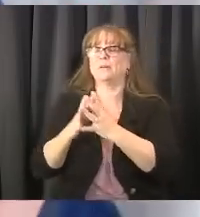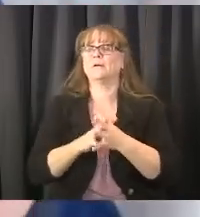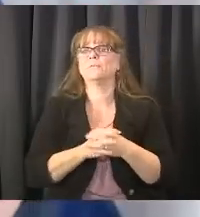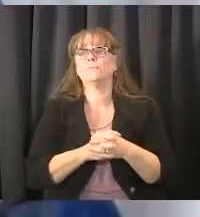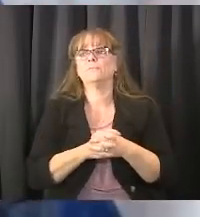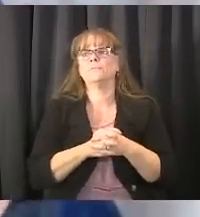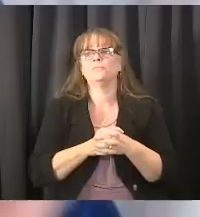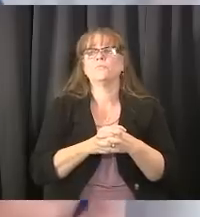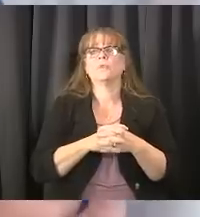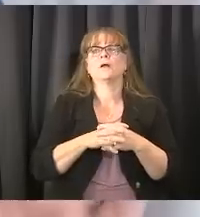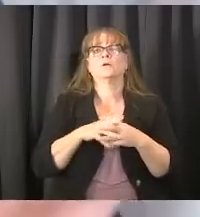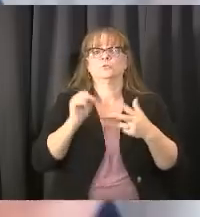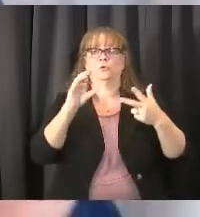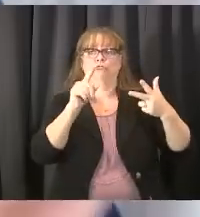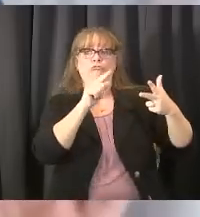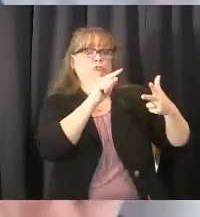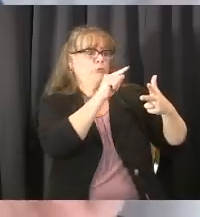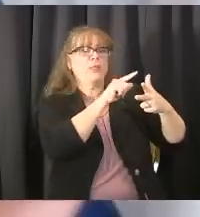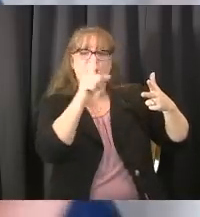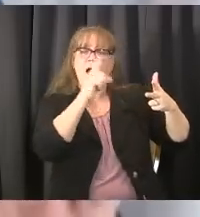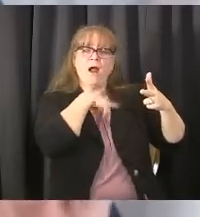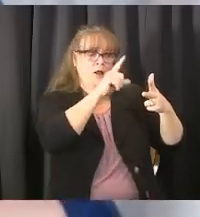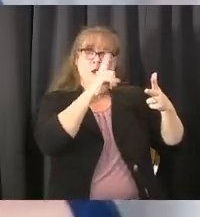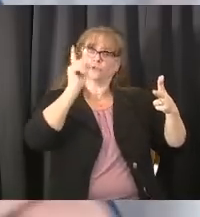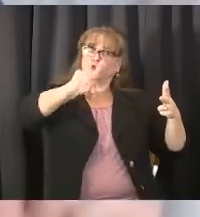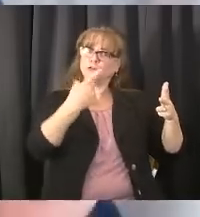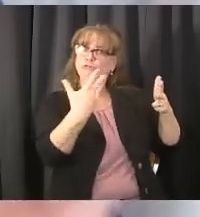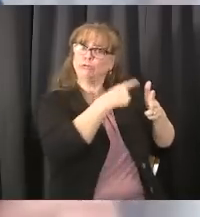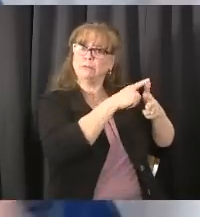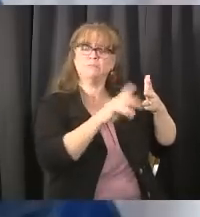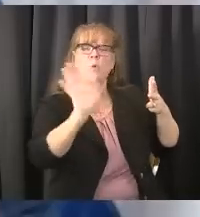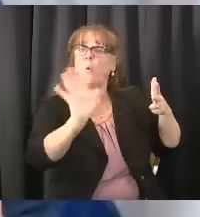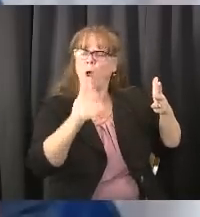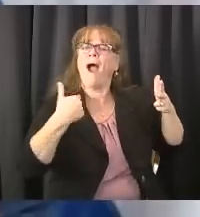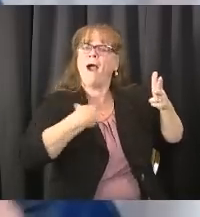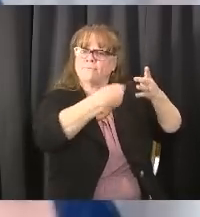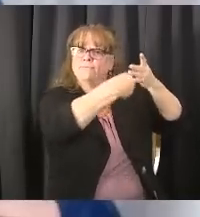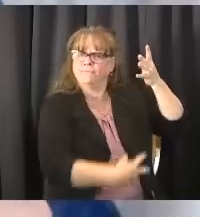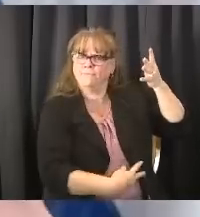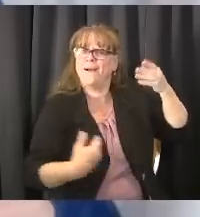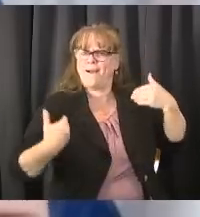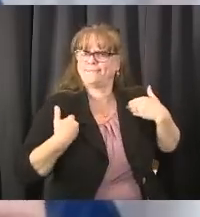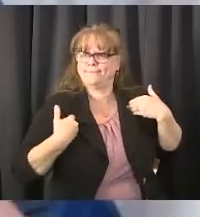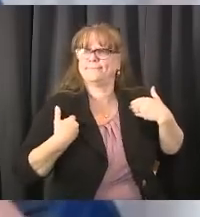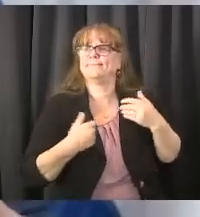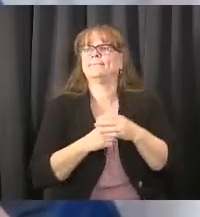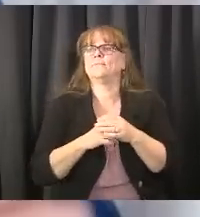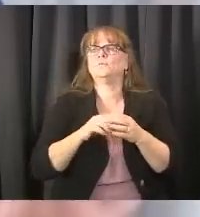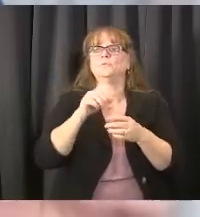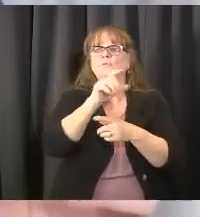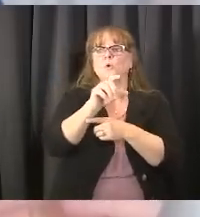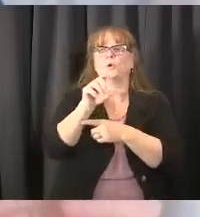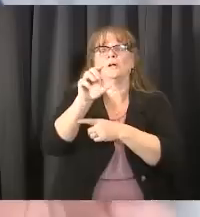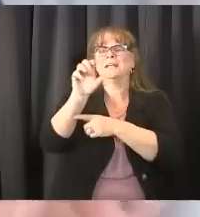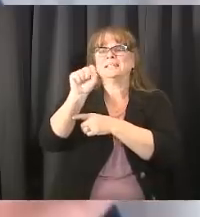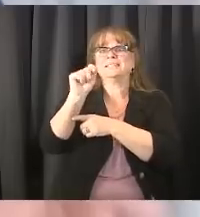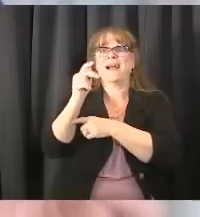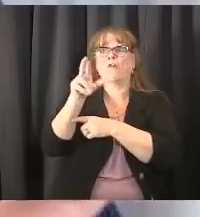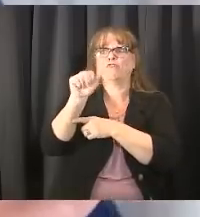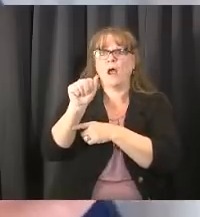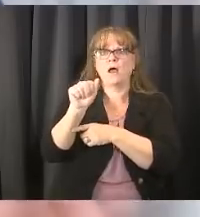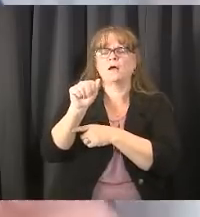3, Centura, UCHealth, Salud, have been key partners in our efforts to get vaccines into the arms